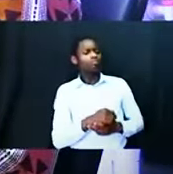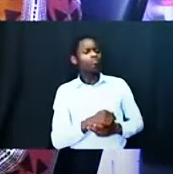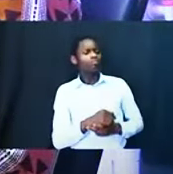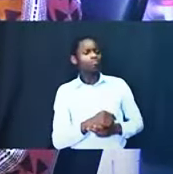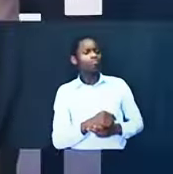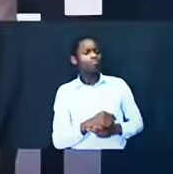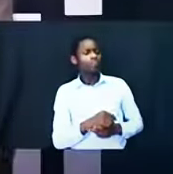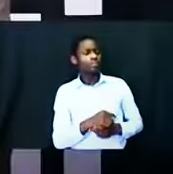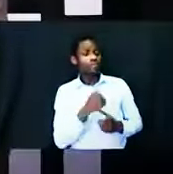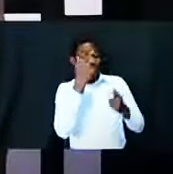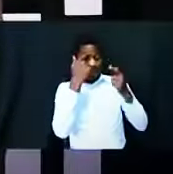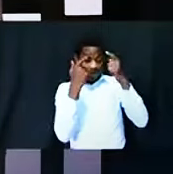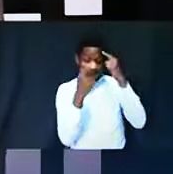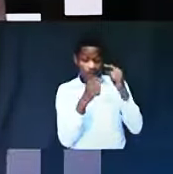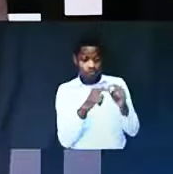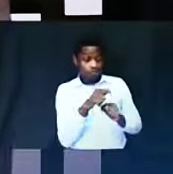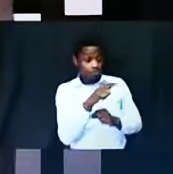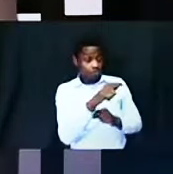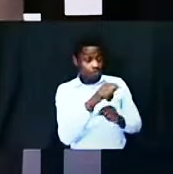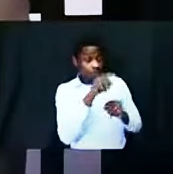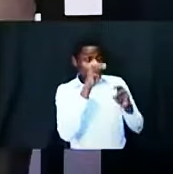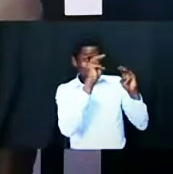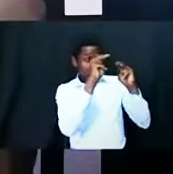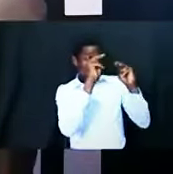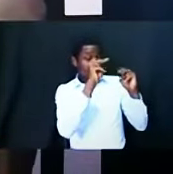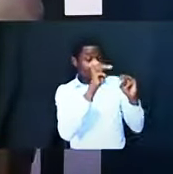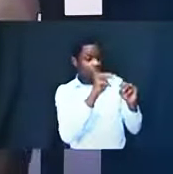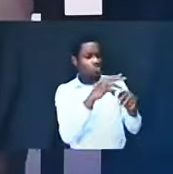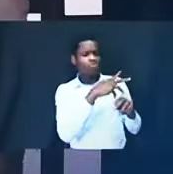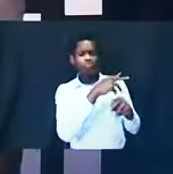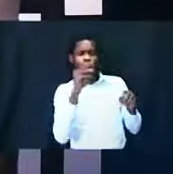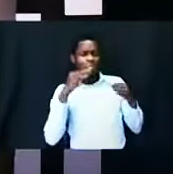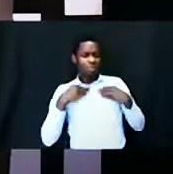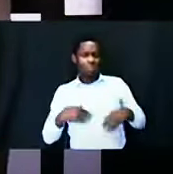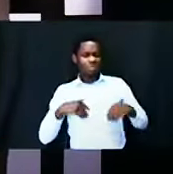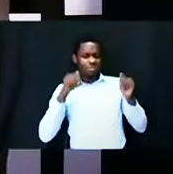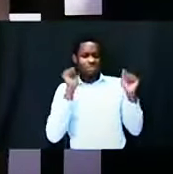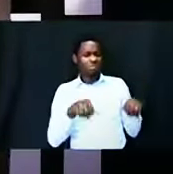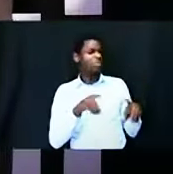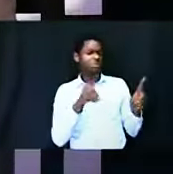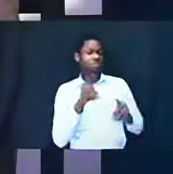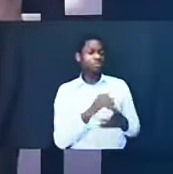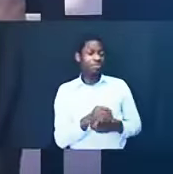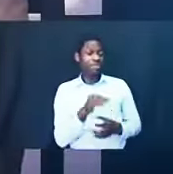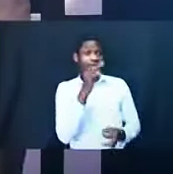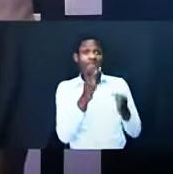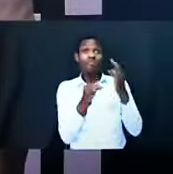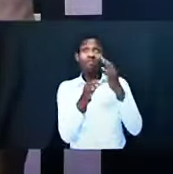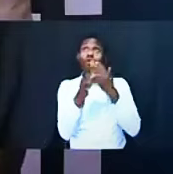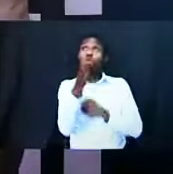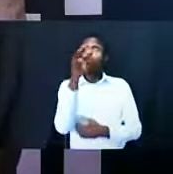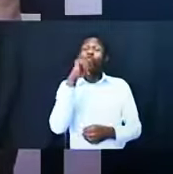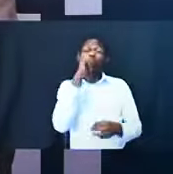could perform the signs you are doing if God were not with him. Now,